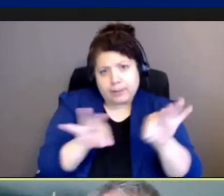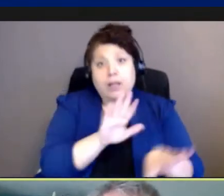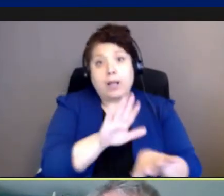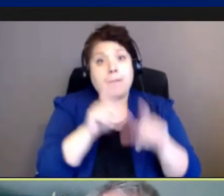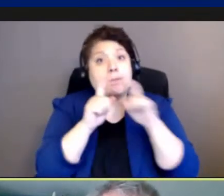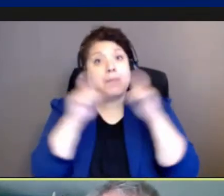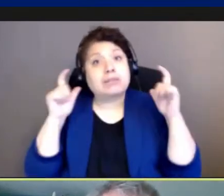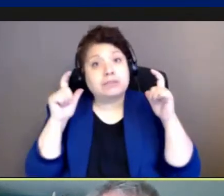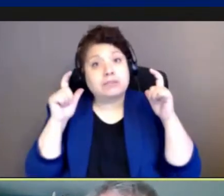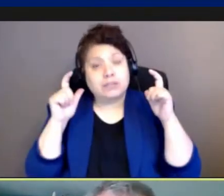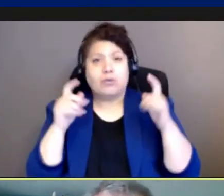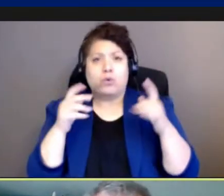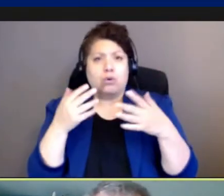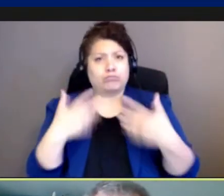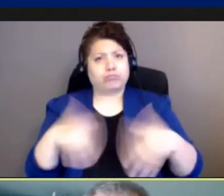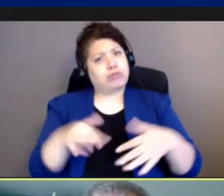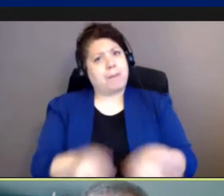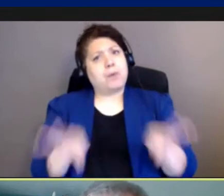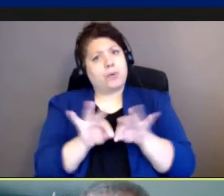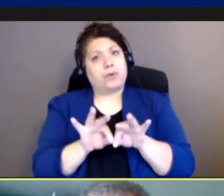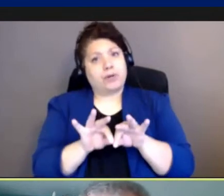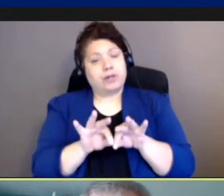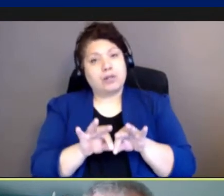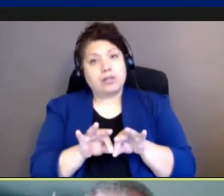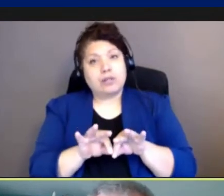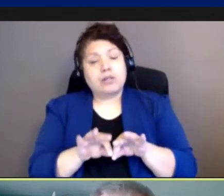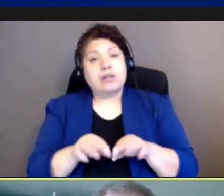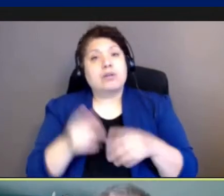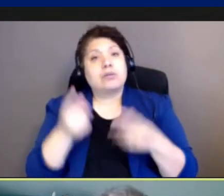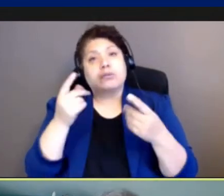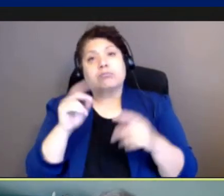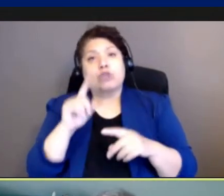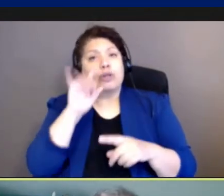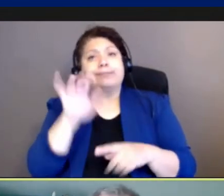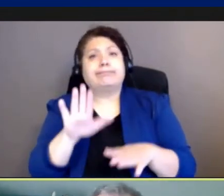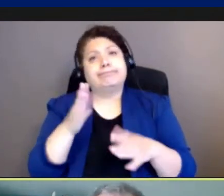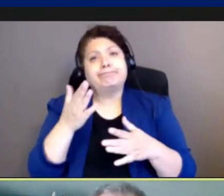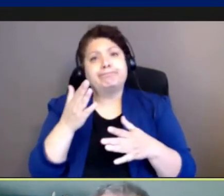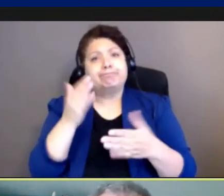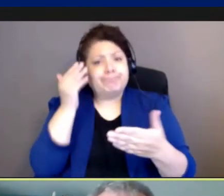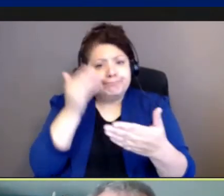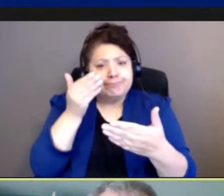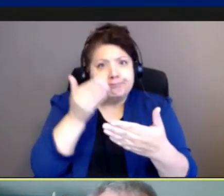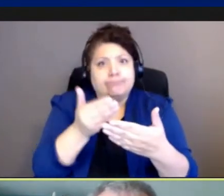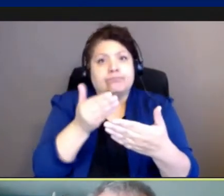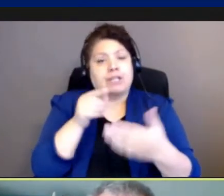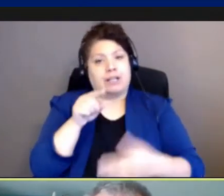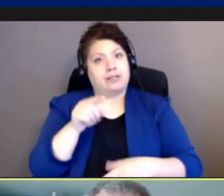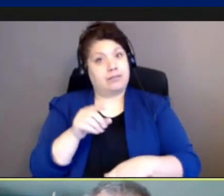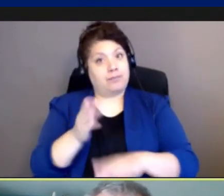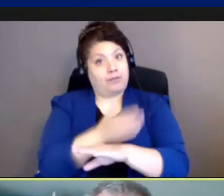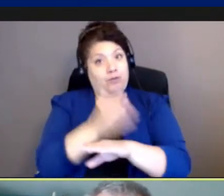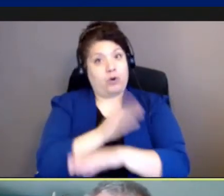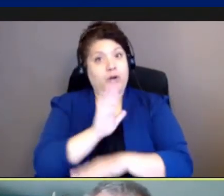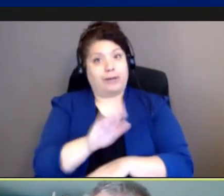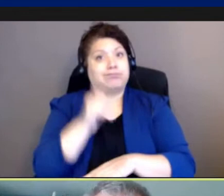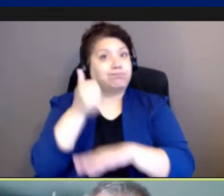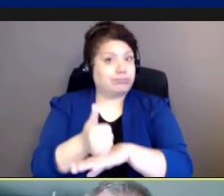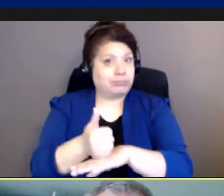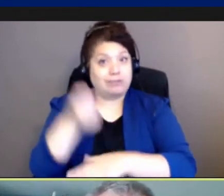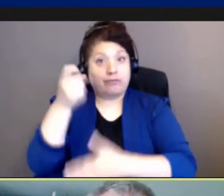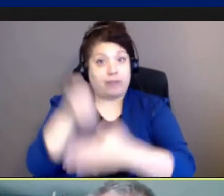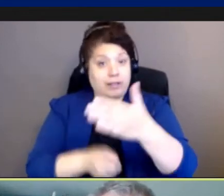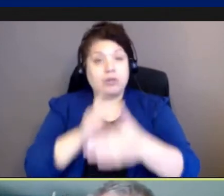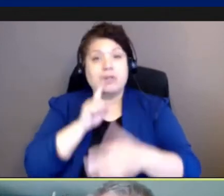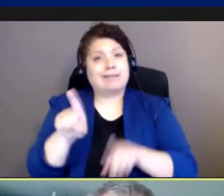and so if you will, a break-in period, kind of like what occurred when the mask bylaw was put in place in the first